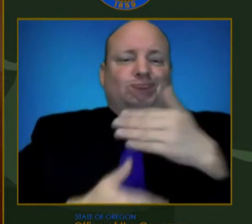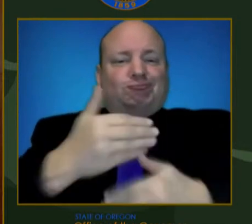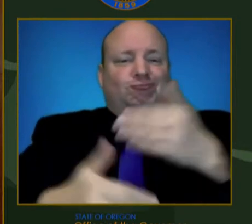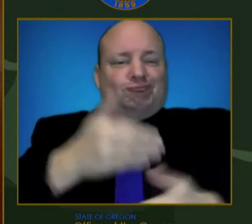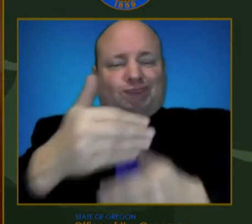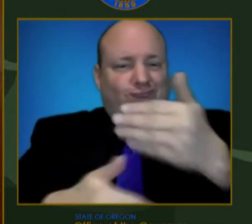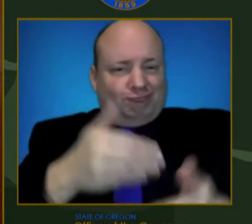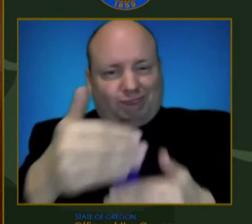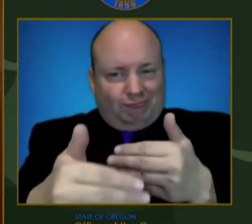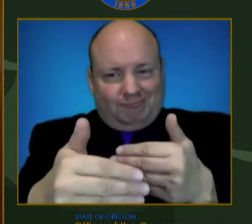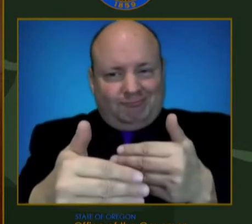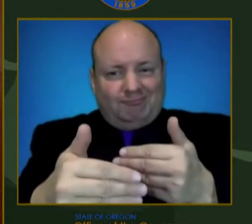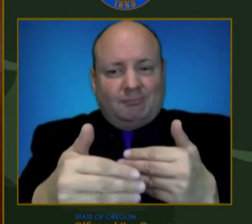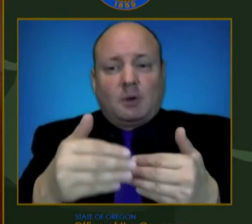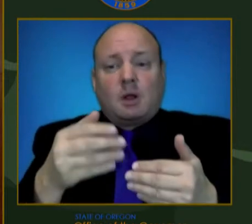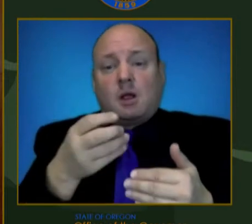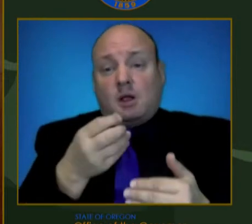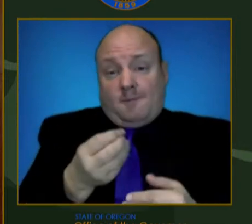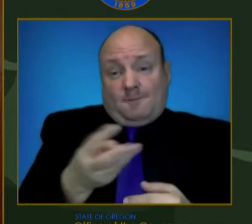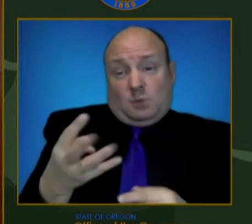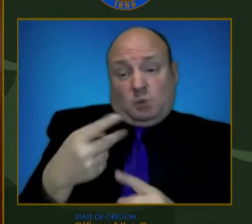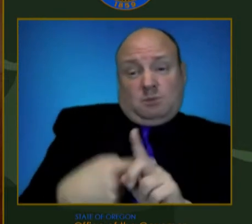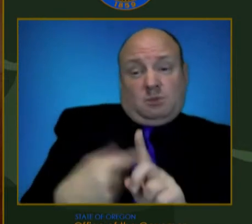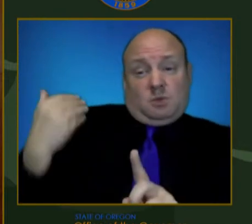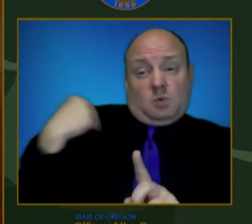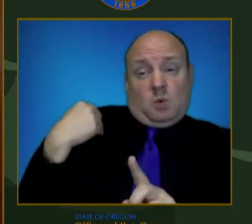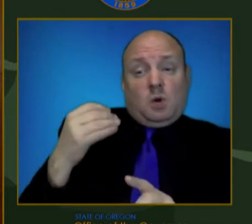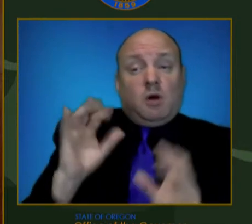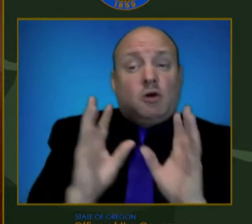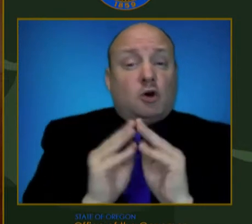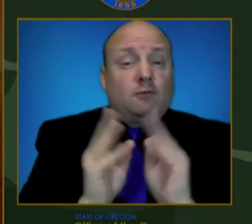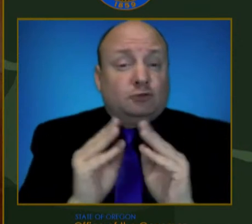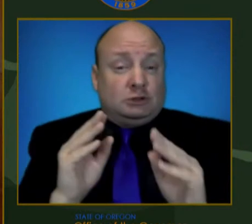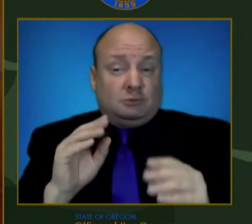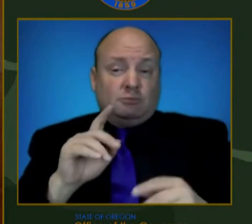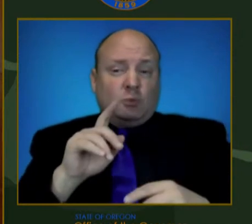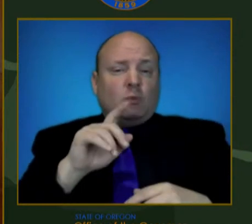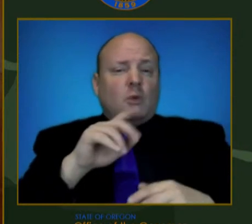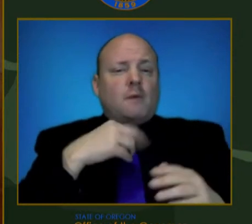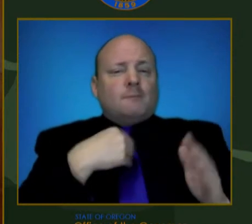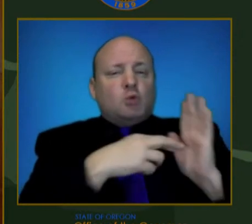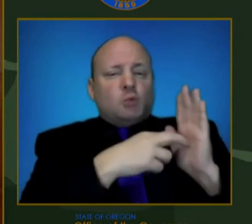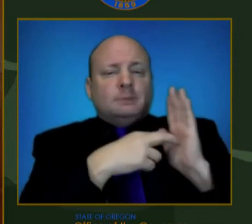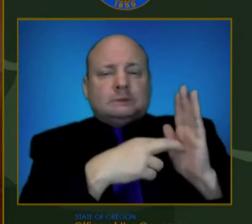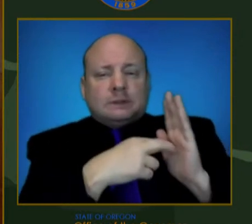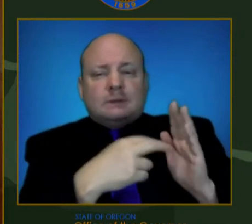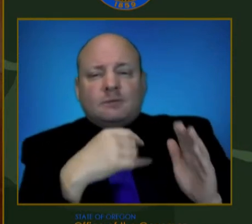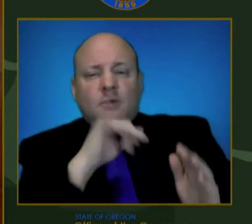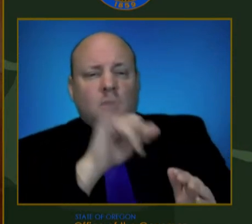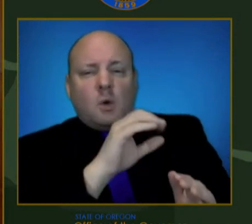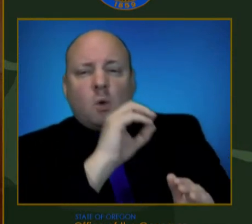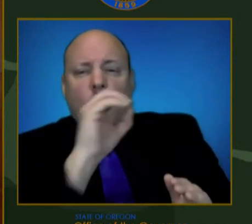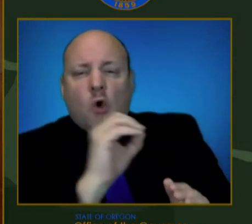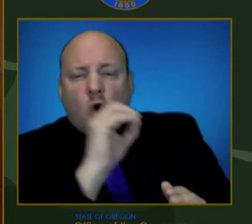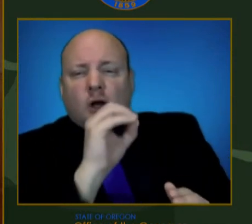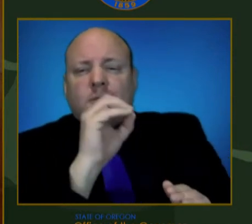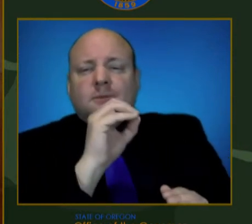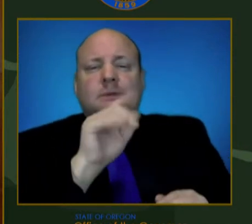Just a few months ago, I sat in a conference room with representatives from Oregon's timber and environmental